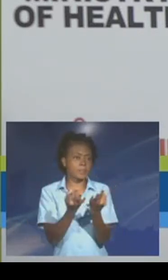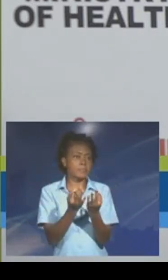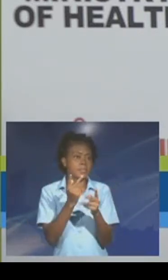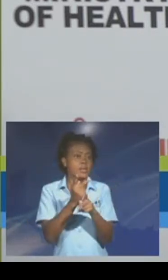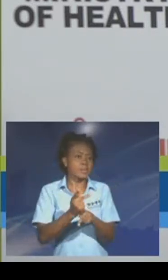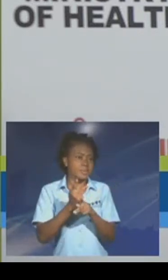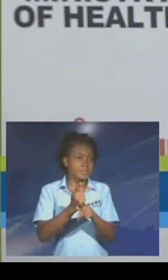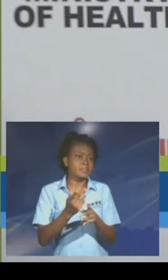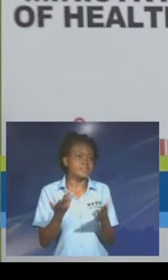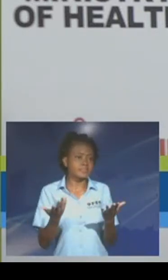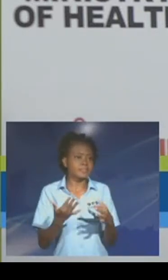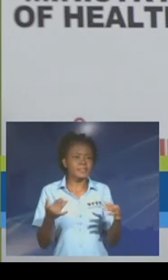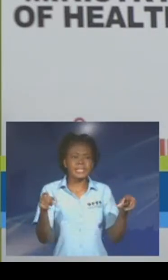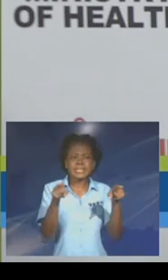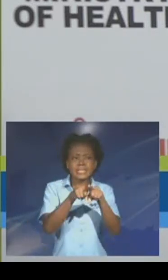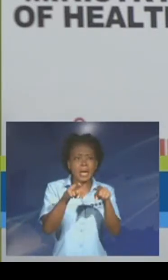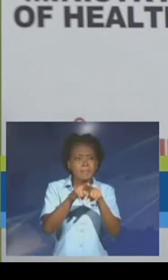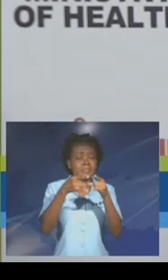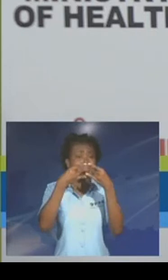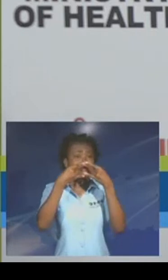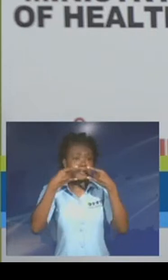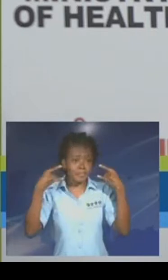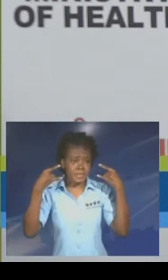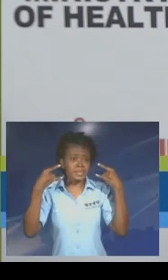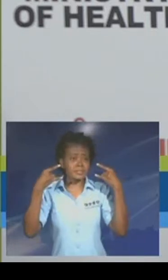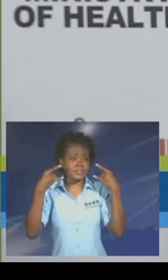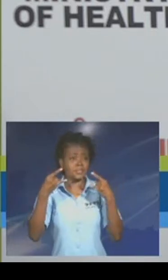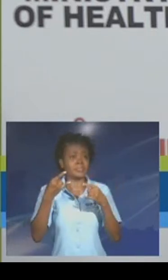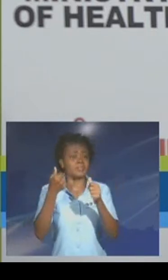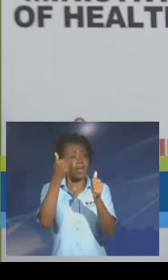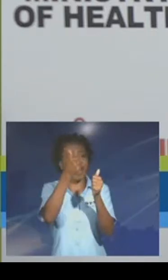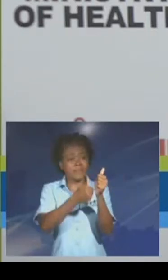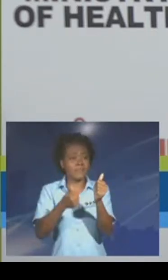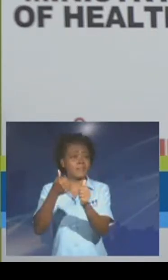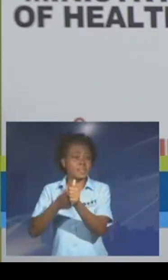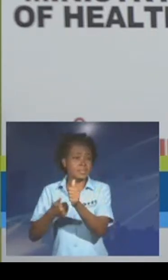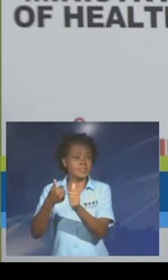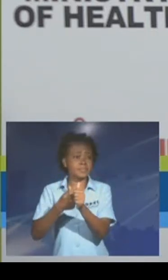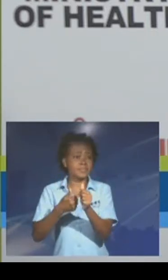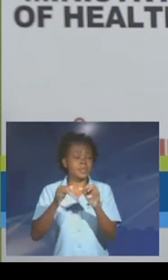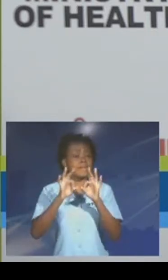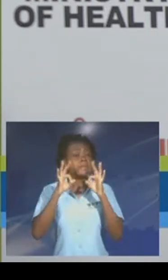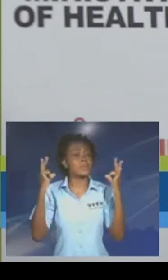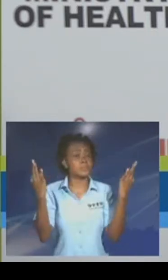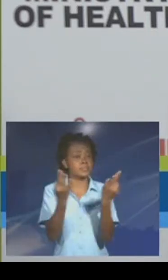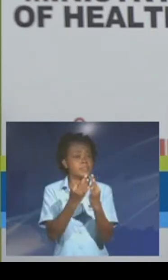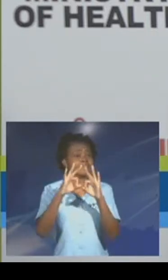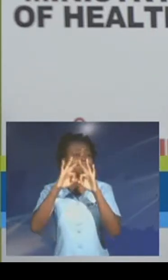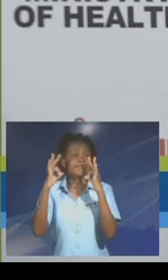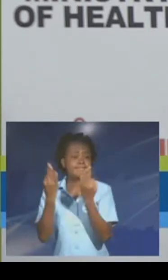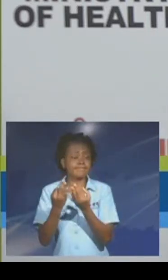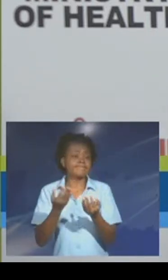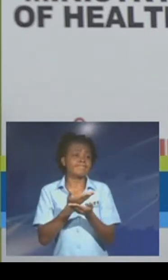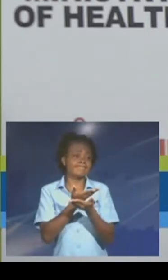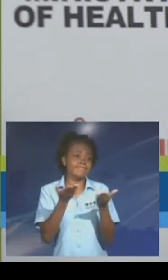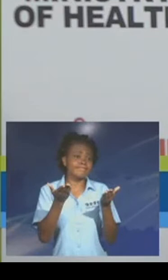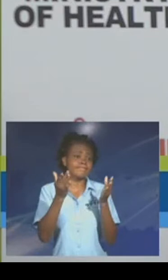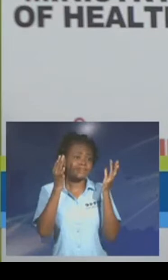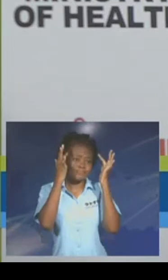individual, at the individual level, the family level, the community level, the workplace level. Okay, so I hope